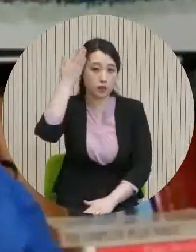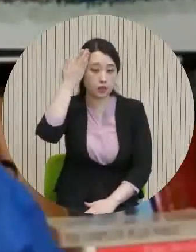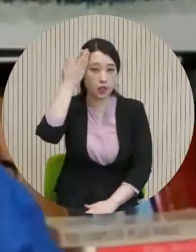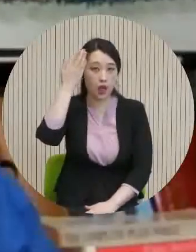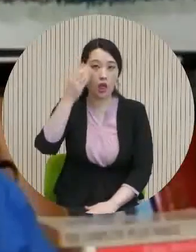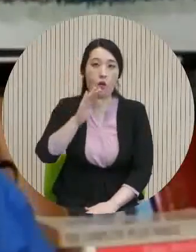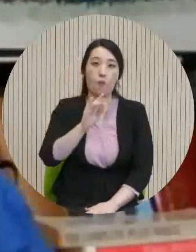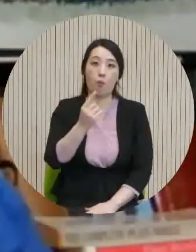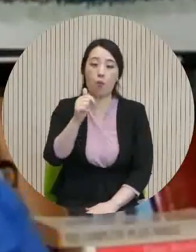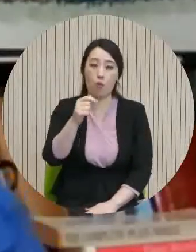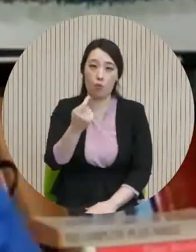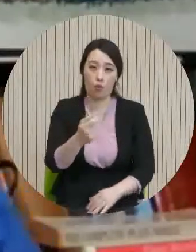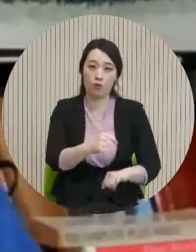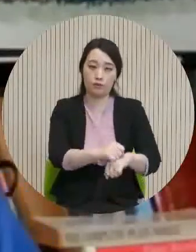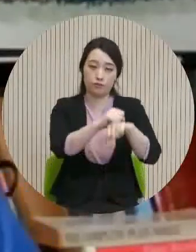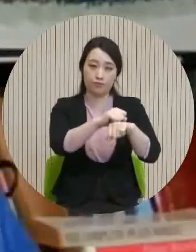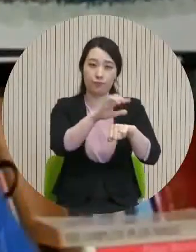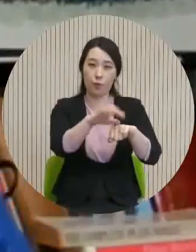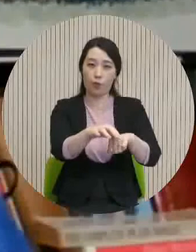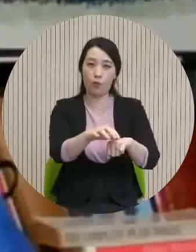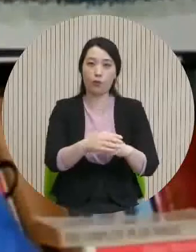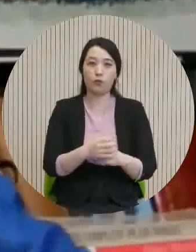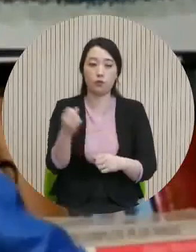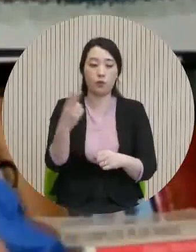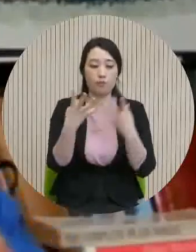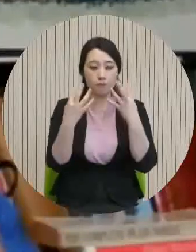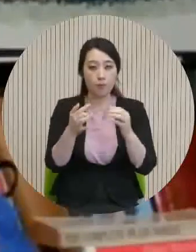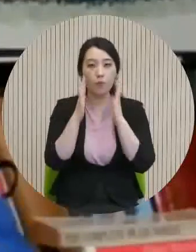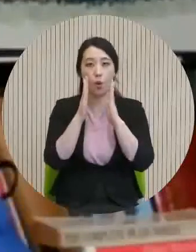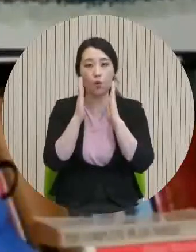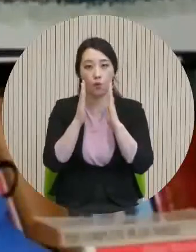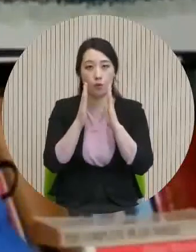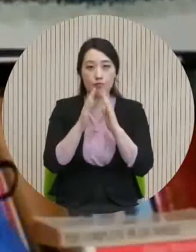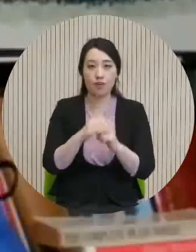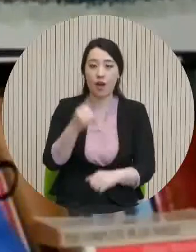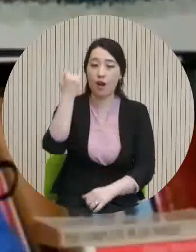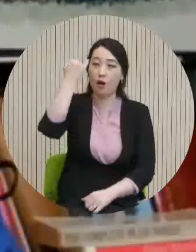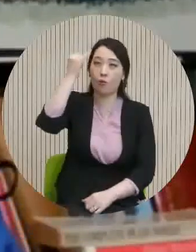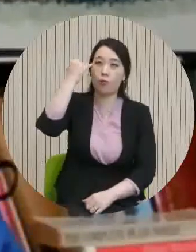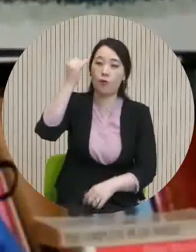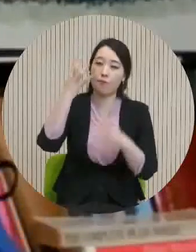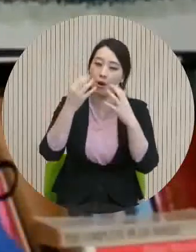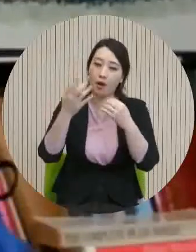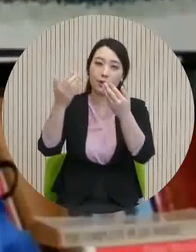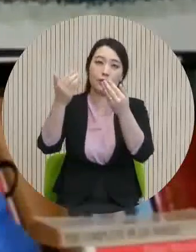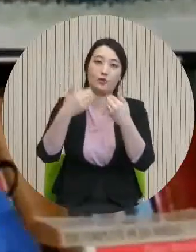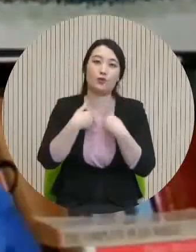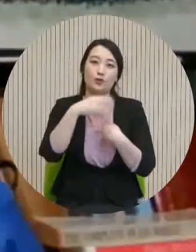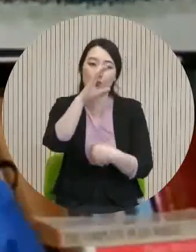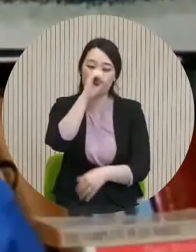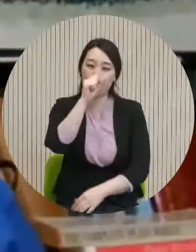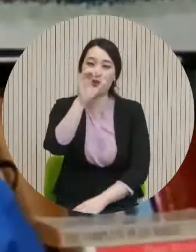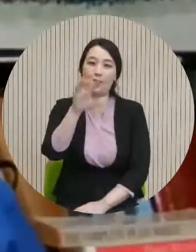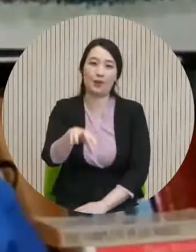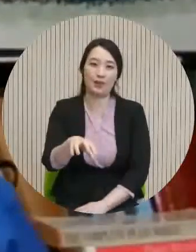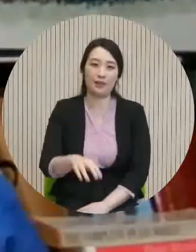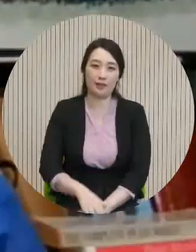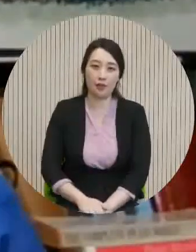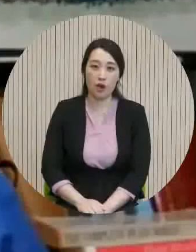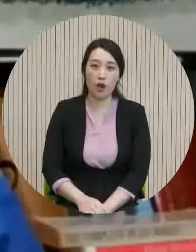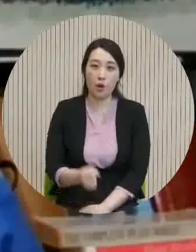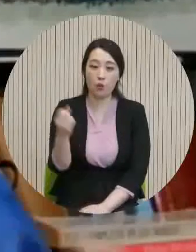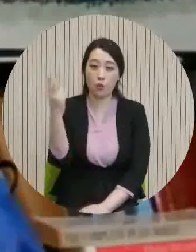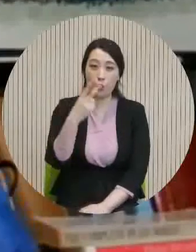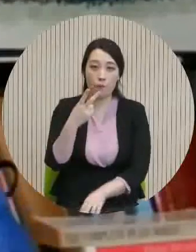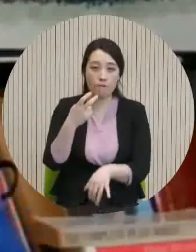There is lots of inspiration for creating things, and